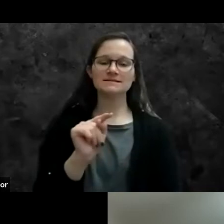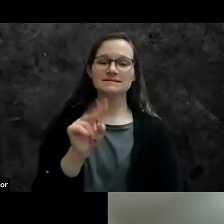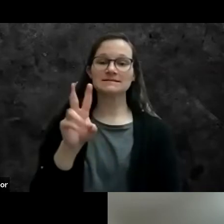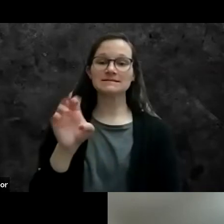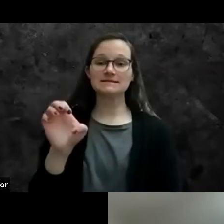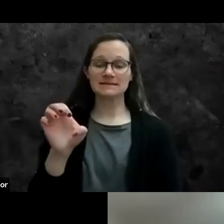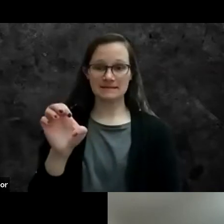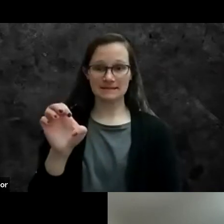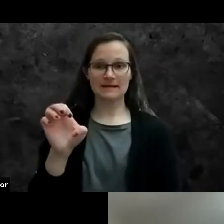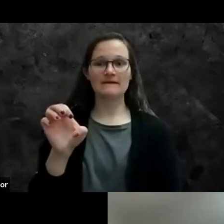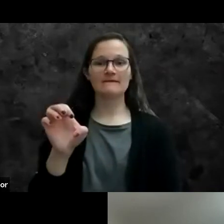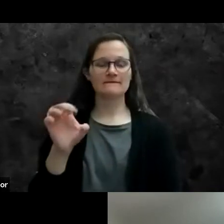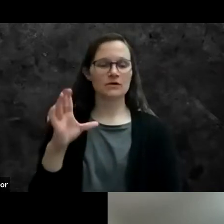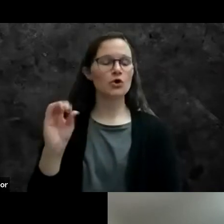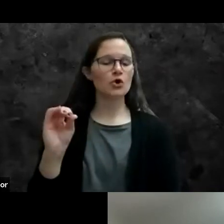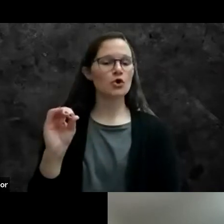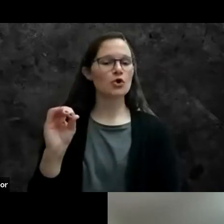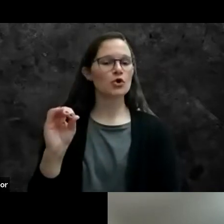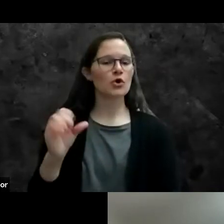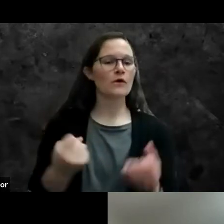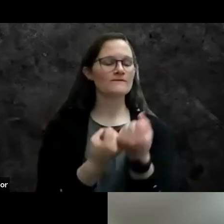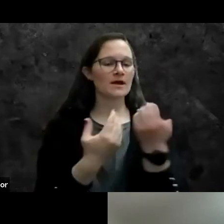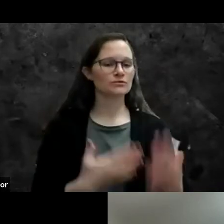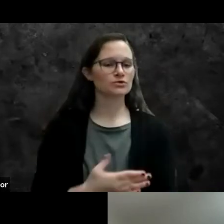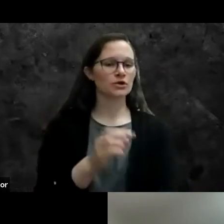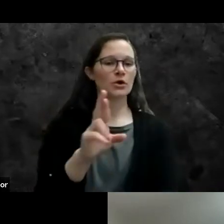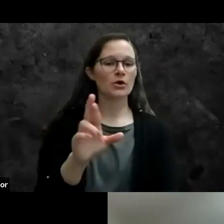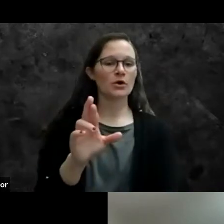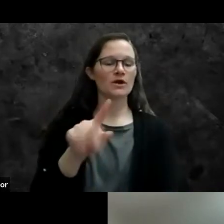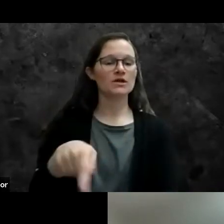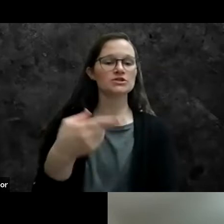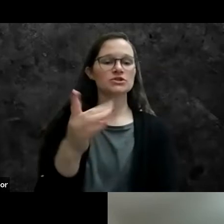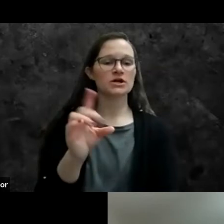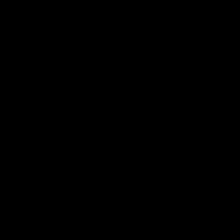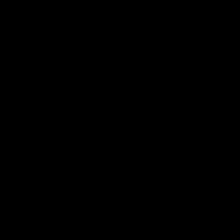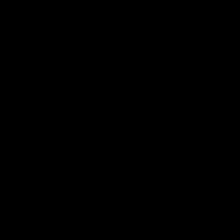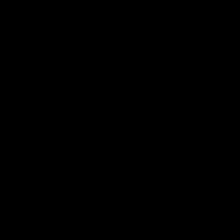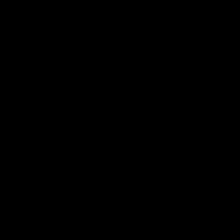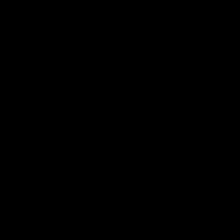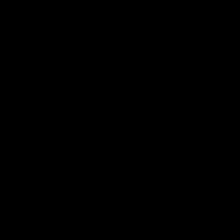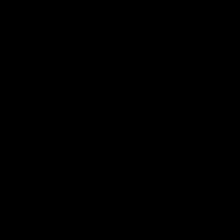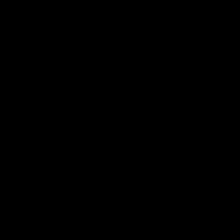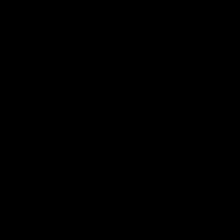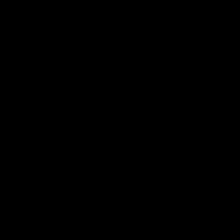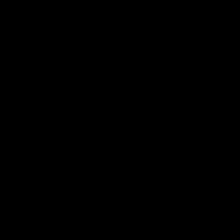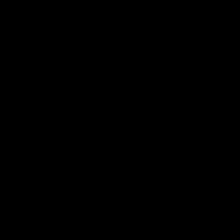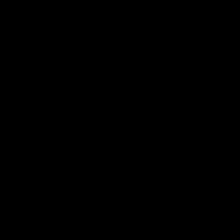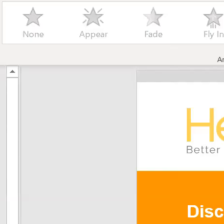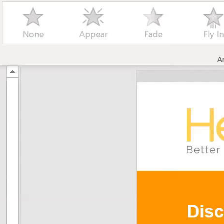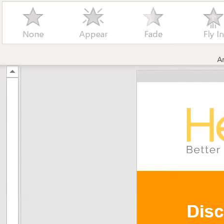co-founder of HelioCampus, Dr. Jagdish Khubchandani, Director of Research at HelioCampus, and Dr.